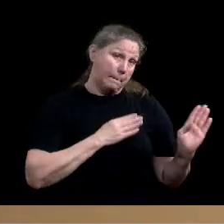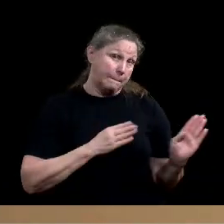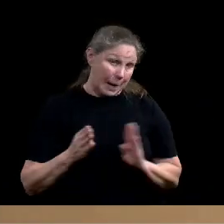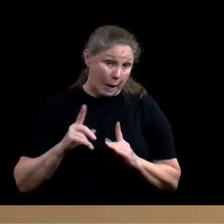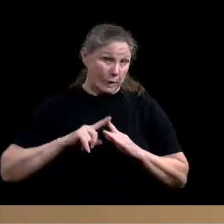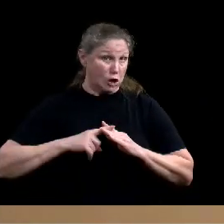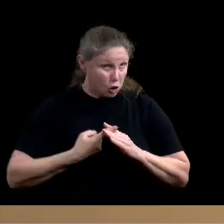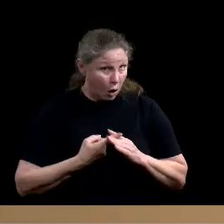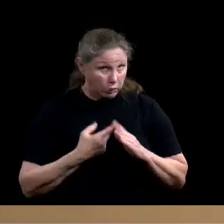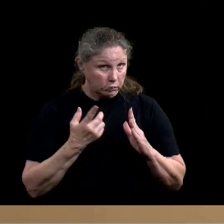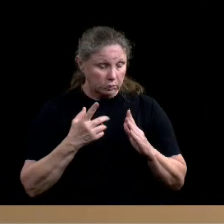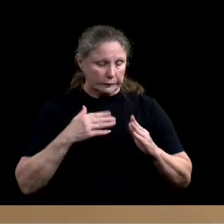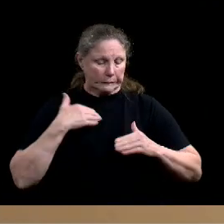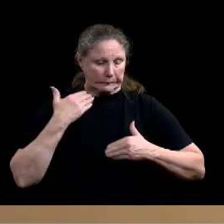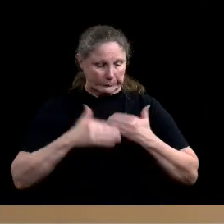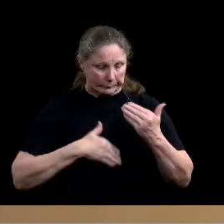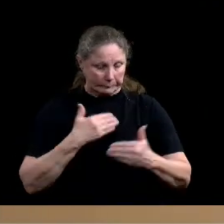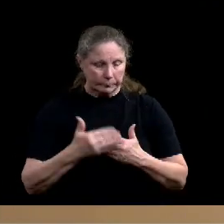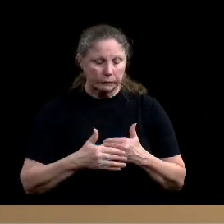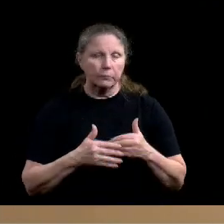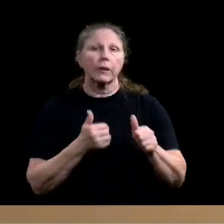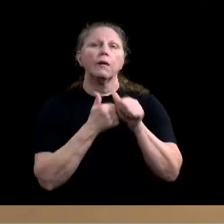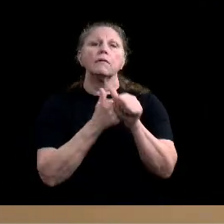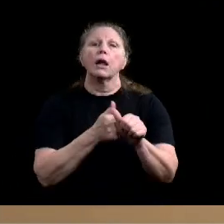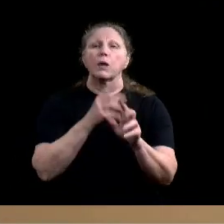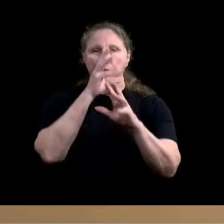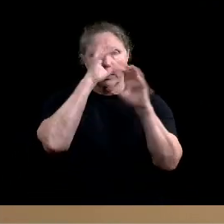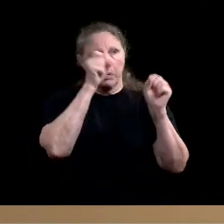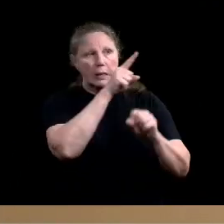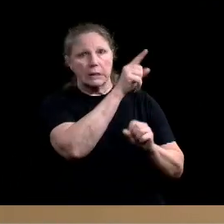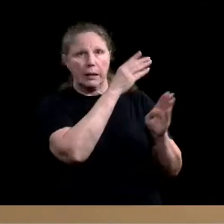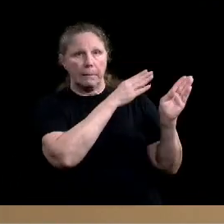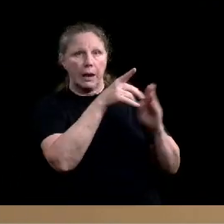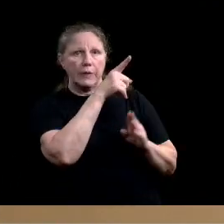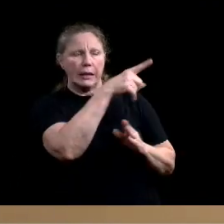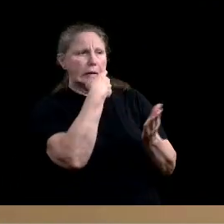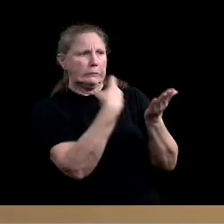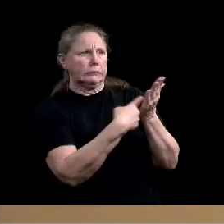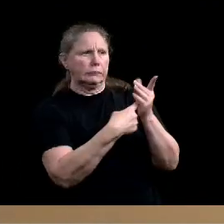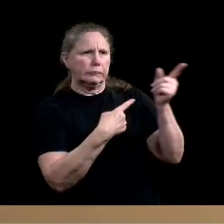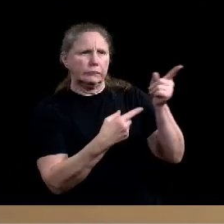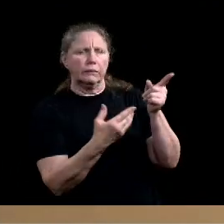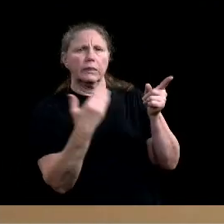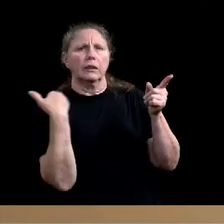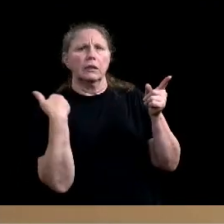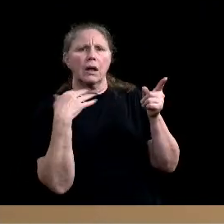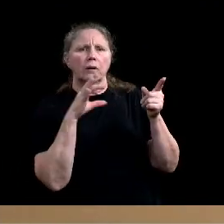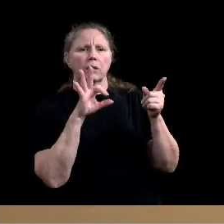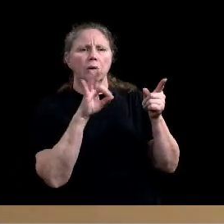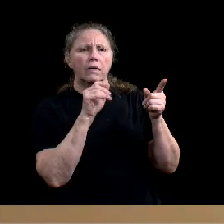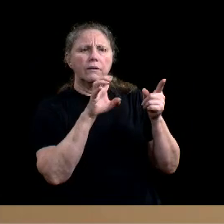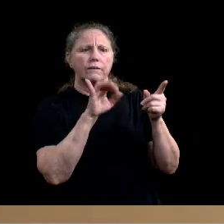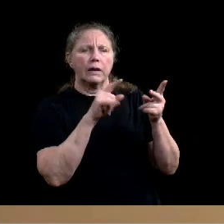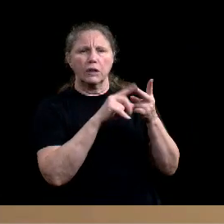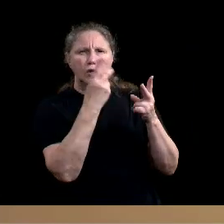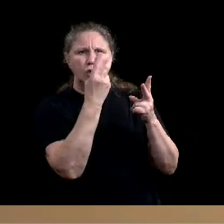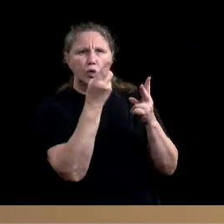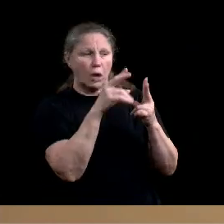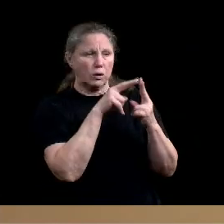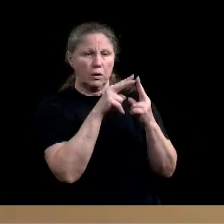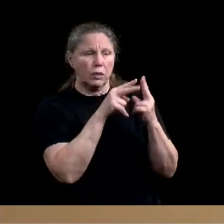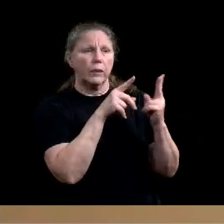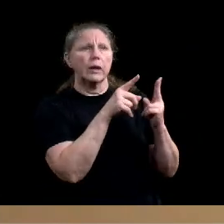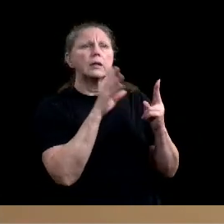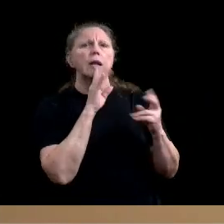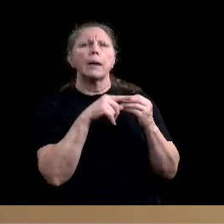president's plan that was laid out by Dr. Fauci and Dr. Birx, that has these gated approaches to